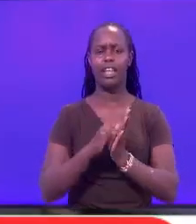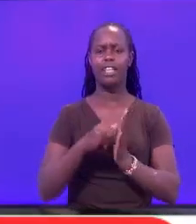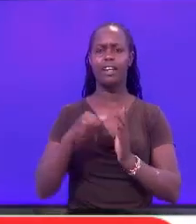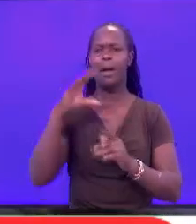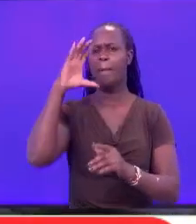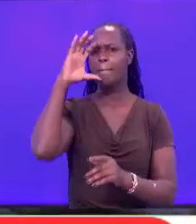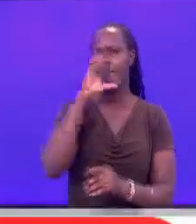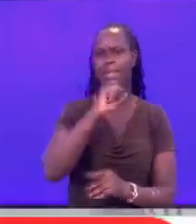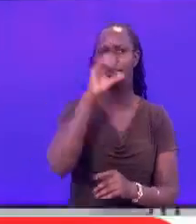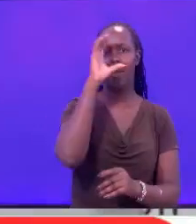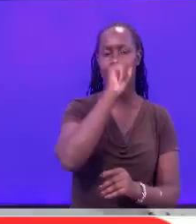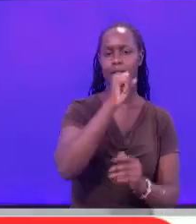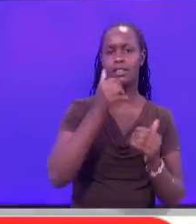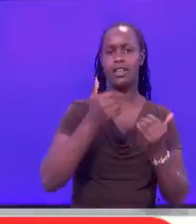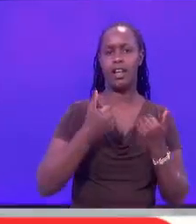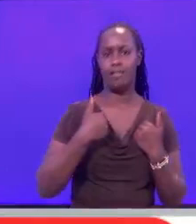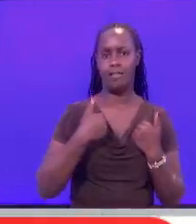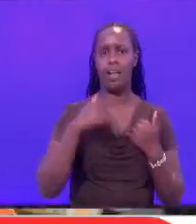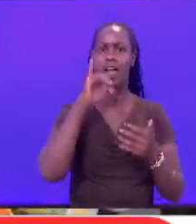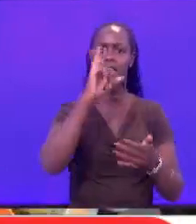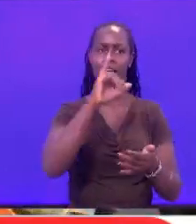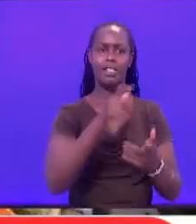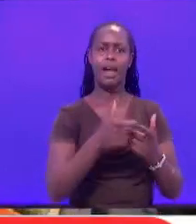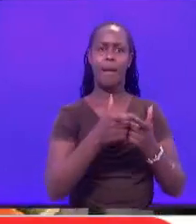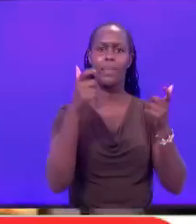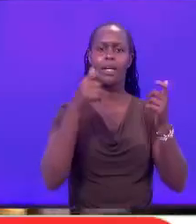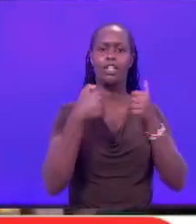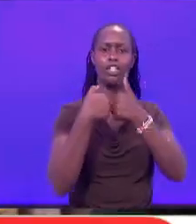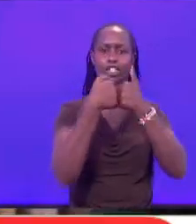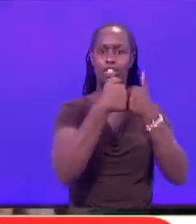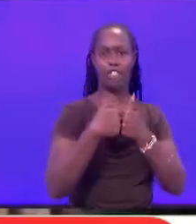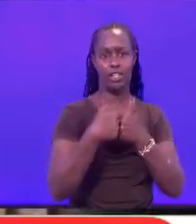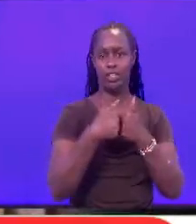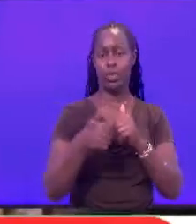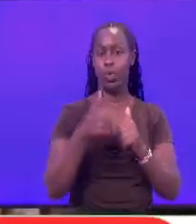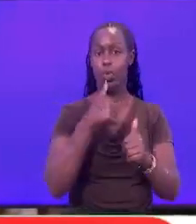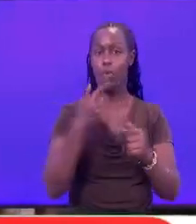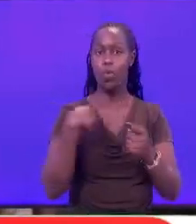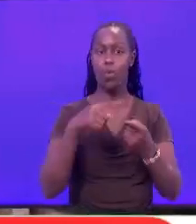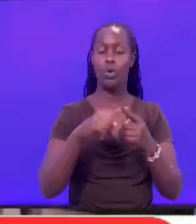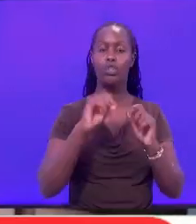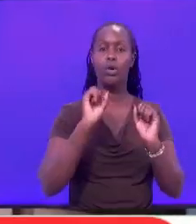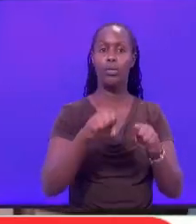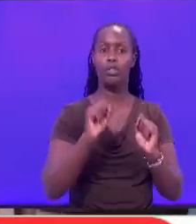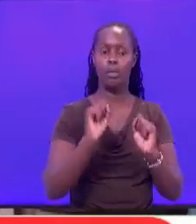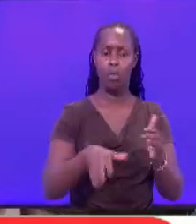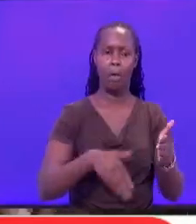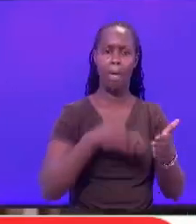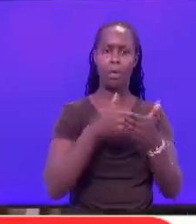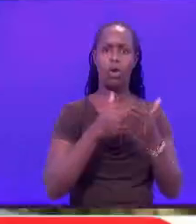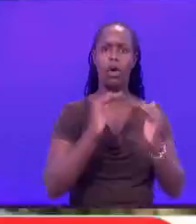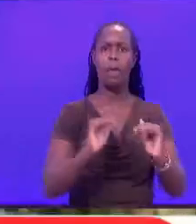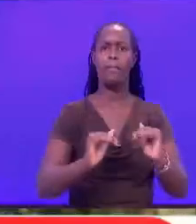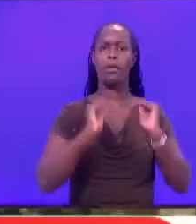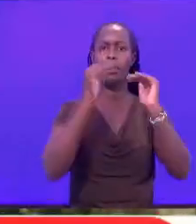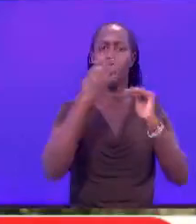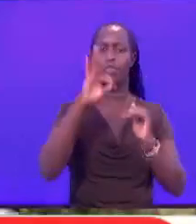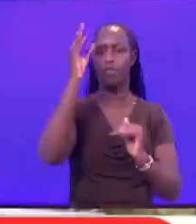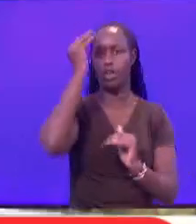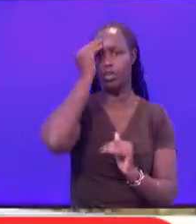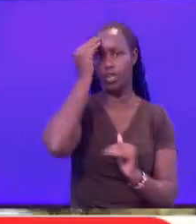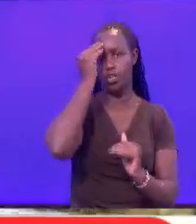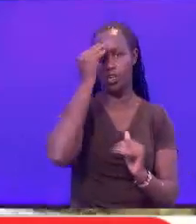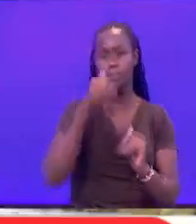in attendance as a primary challenge encountered in their endeavors to improve education levels in rural areas. Challenge number